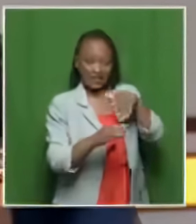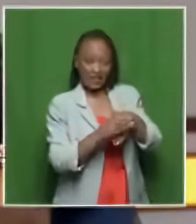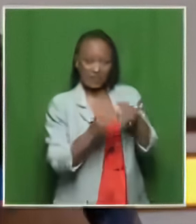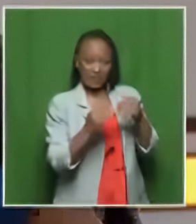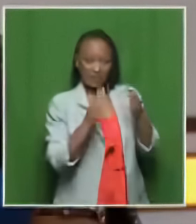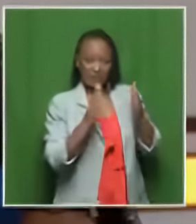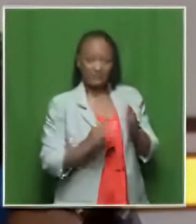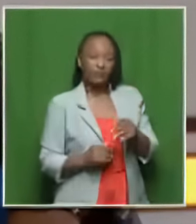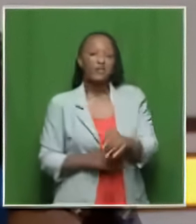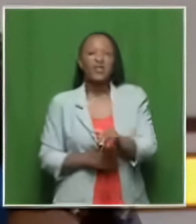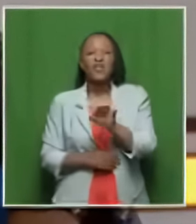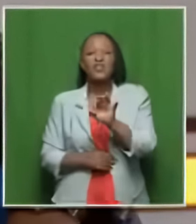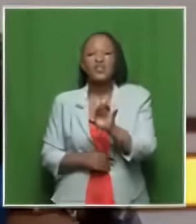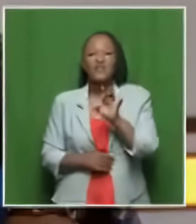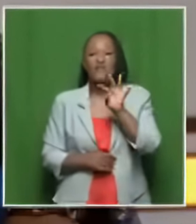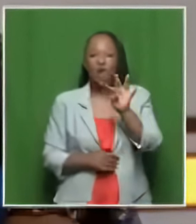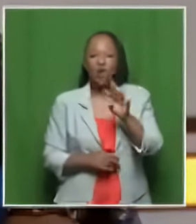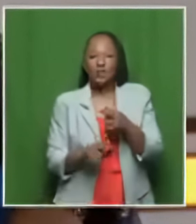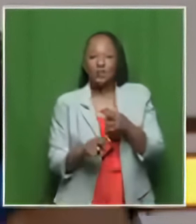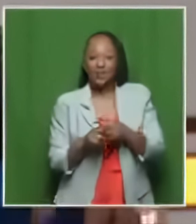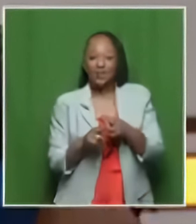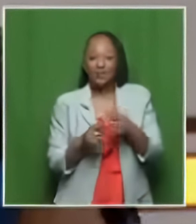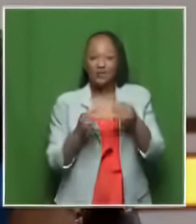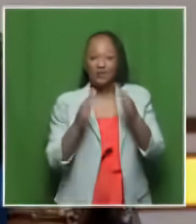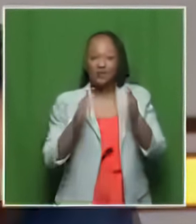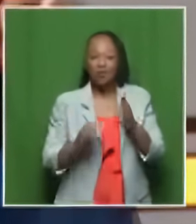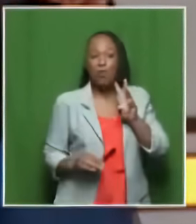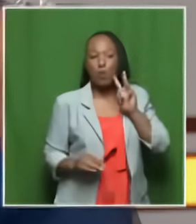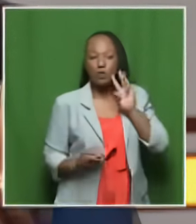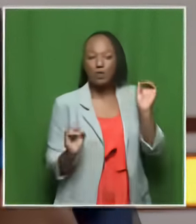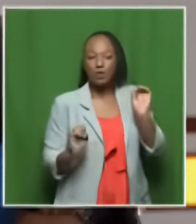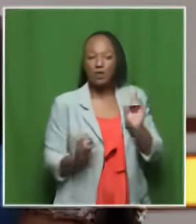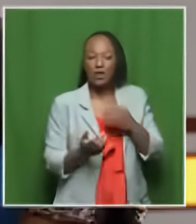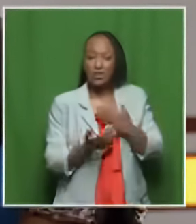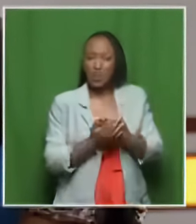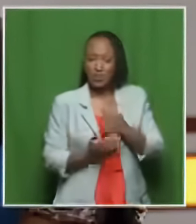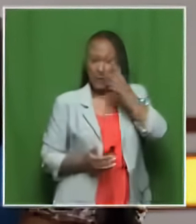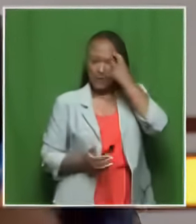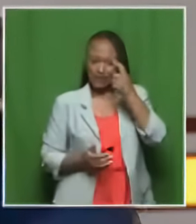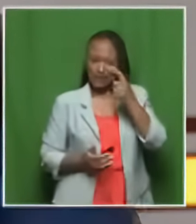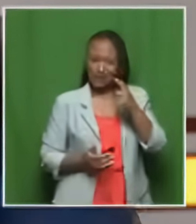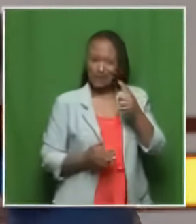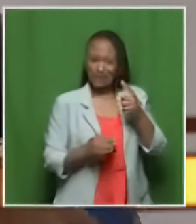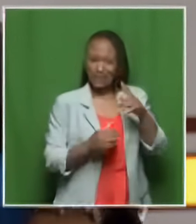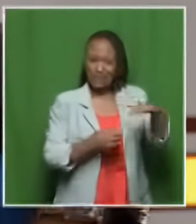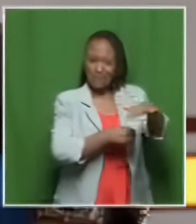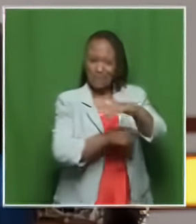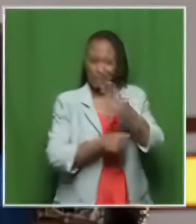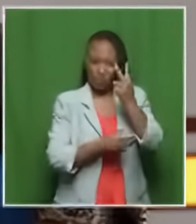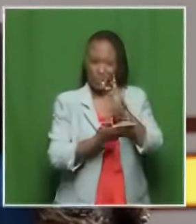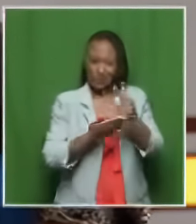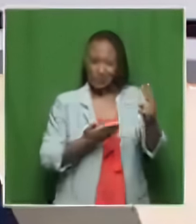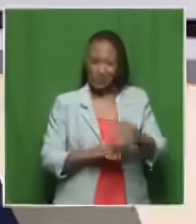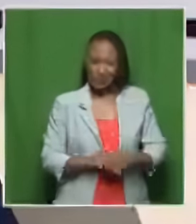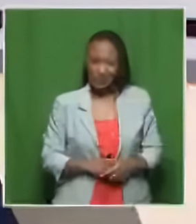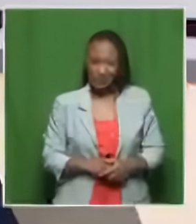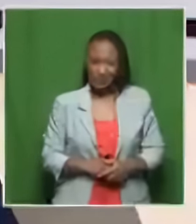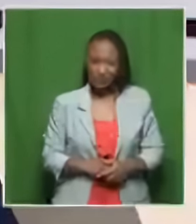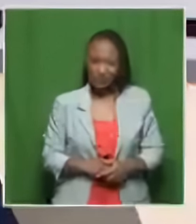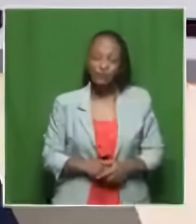now, 3, 4 toilets in one house, have got no water. Can you imagine what's happening in that place? It's 2 weeks now. So